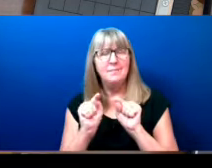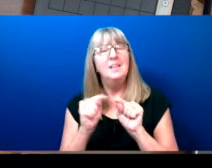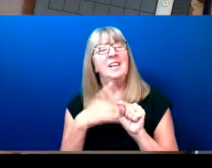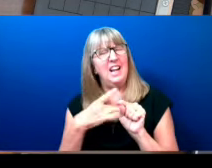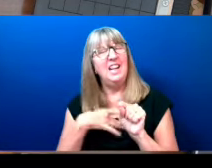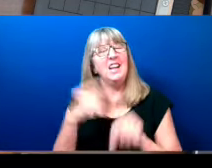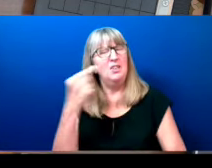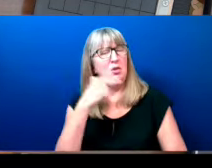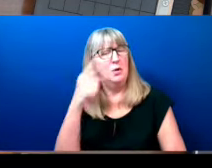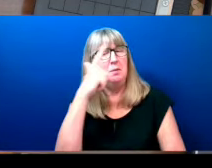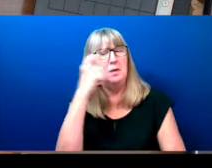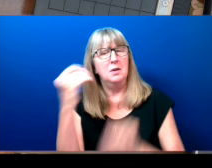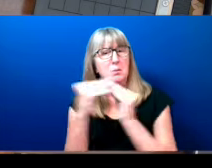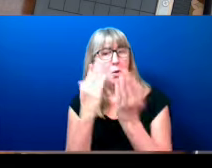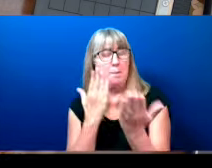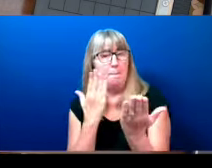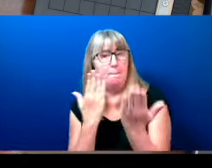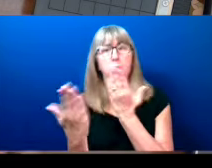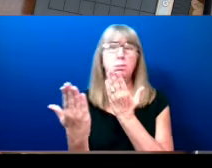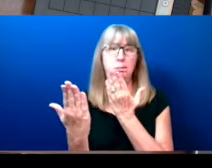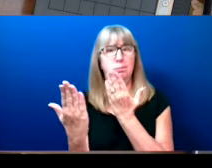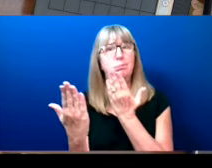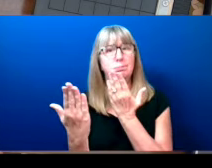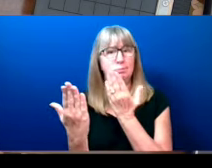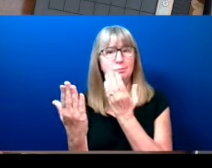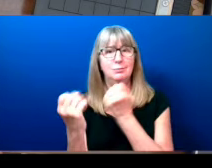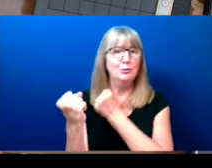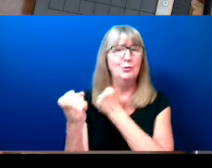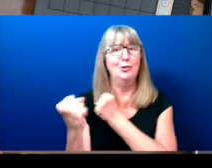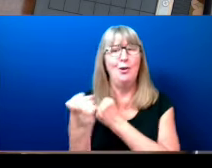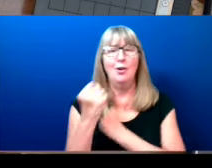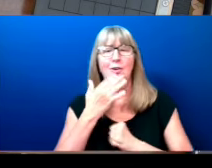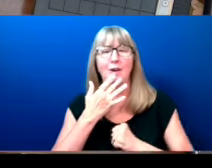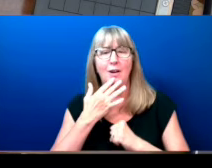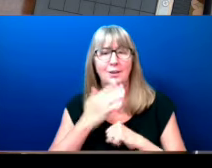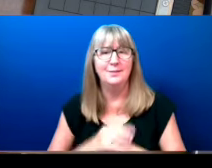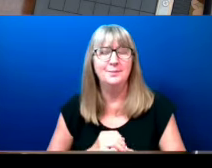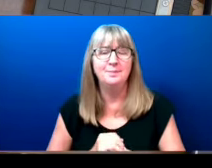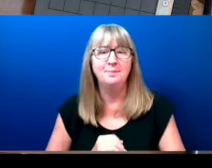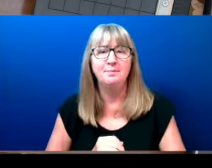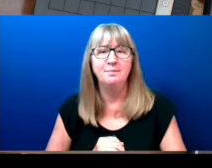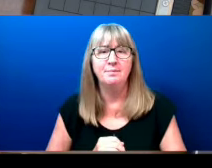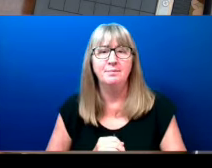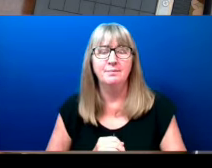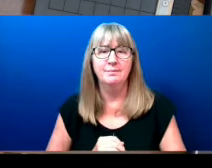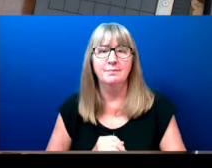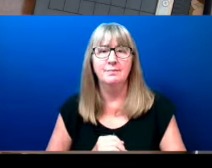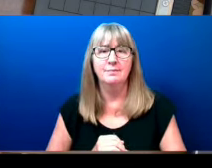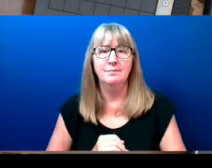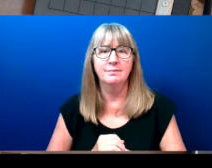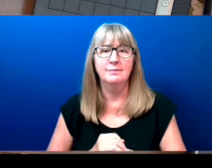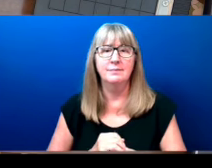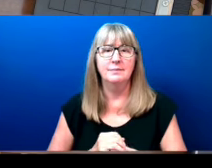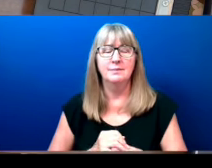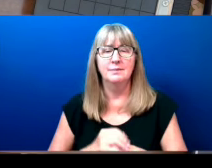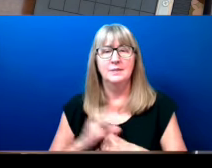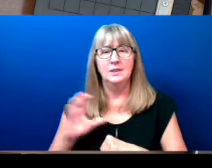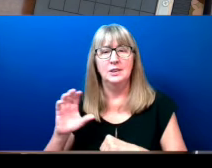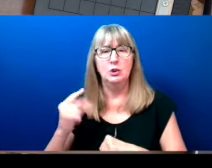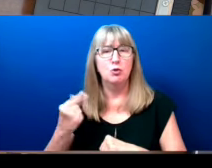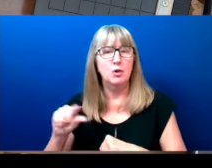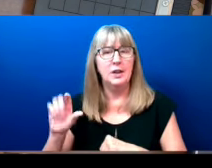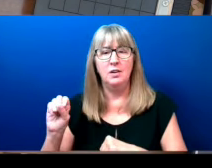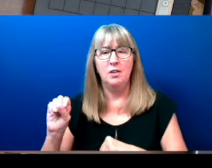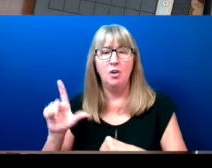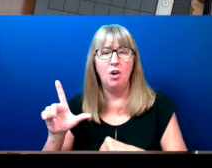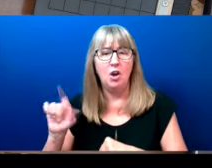I liked this just because it gave it a little bit more, it popped out, I felt a little more color. So I love